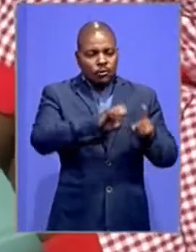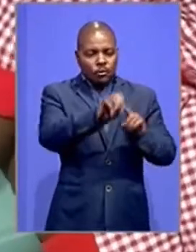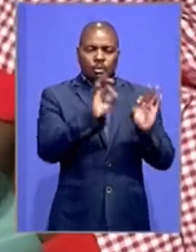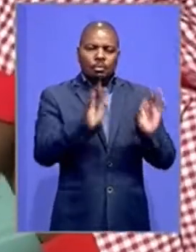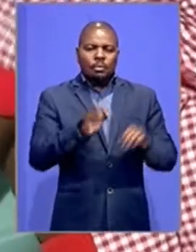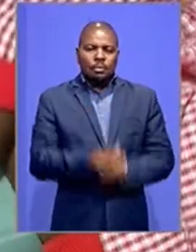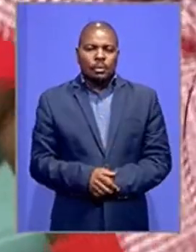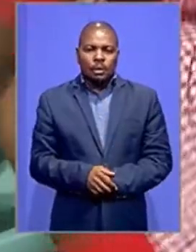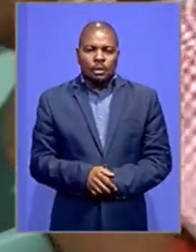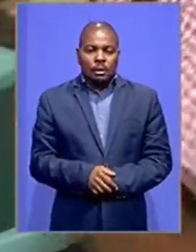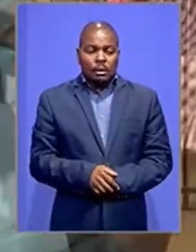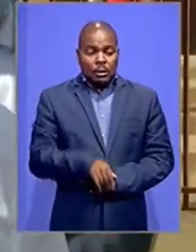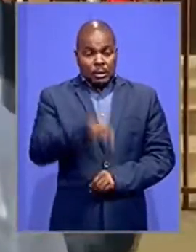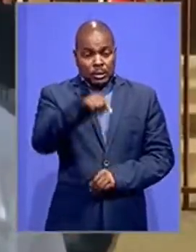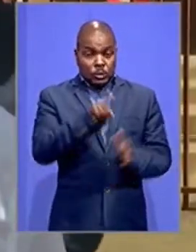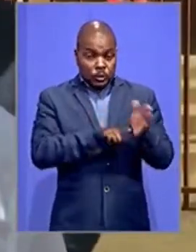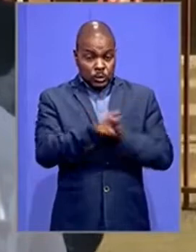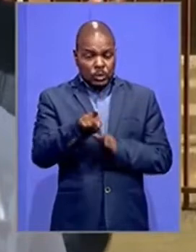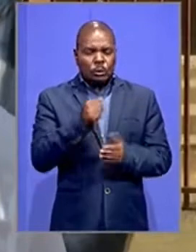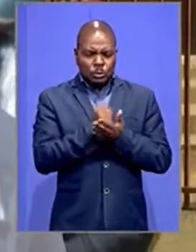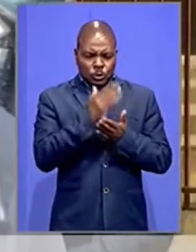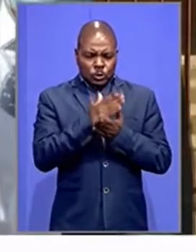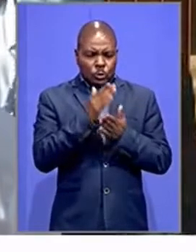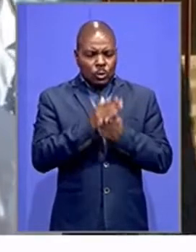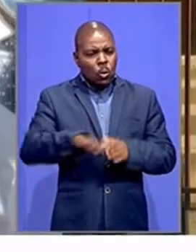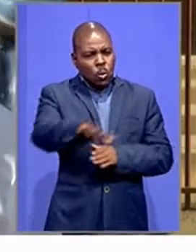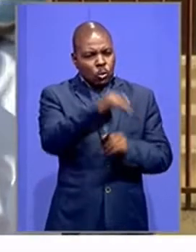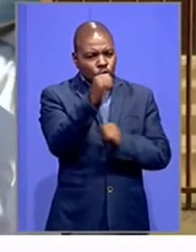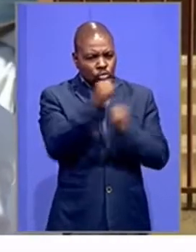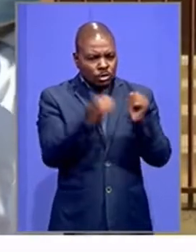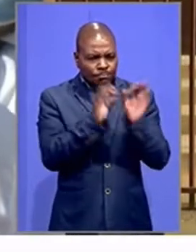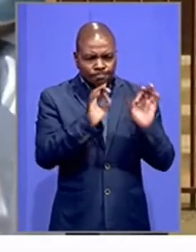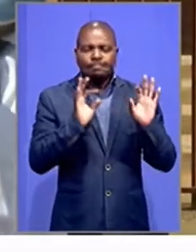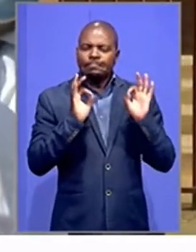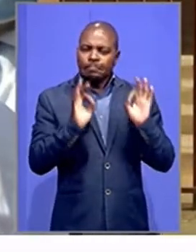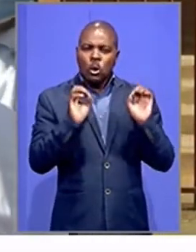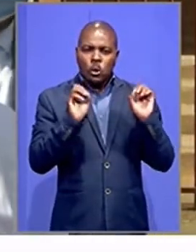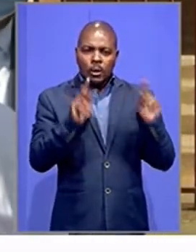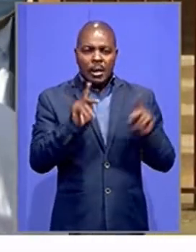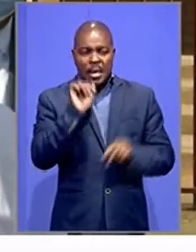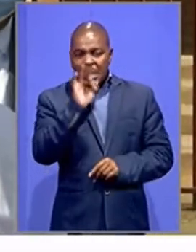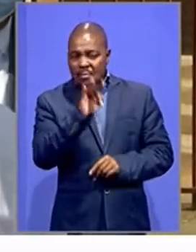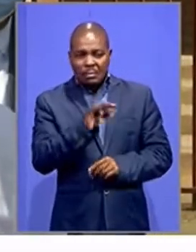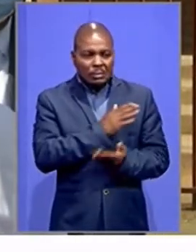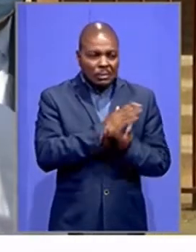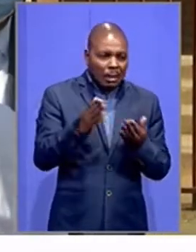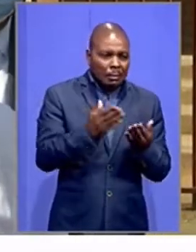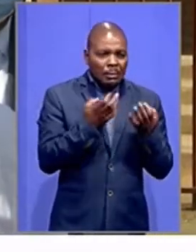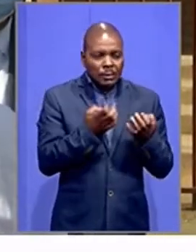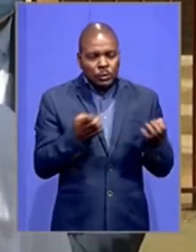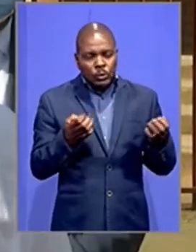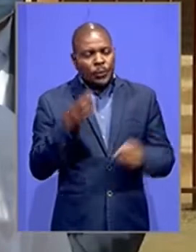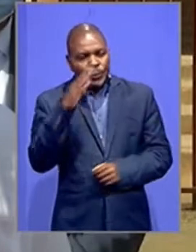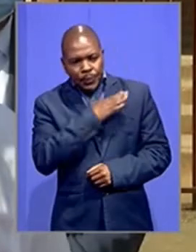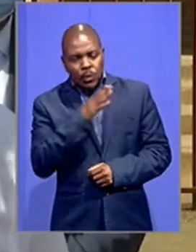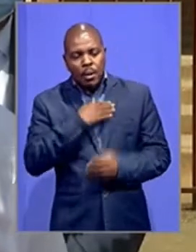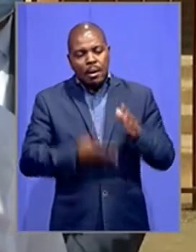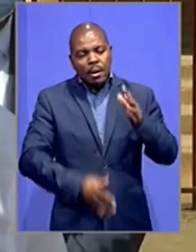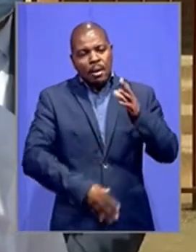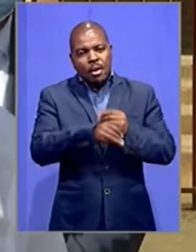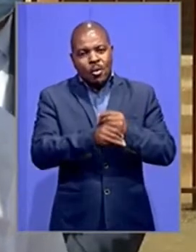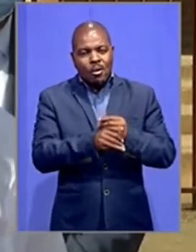District will have just ensured that the infrastructure is okay, and then where there is a shortage of infrastructure, we have added mobile classes.